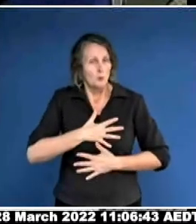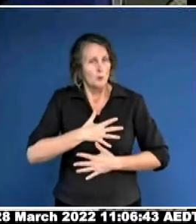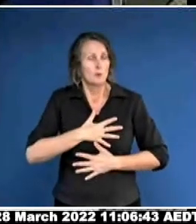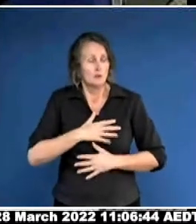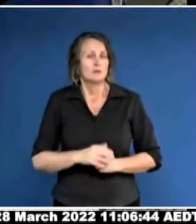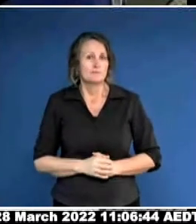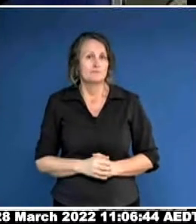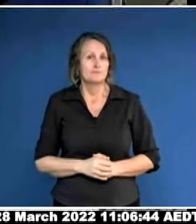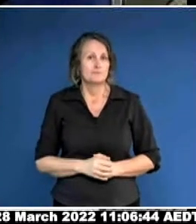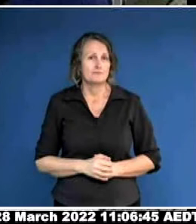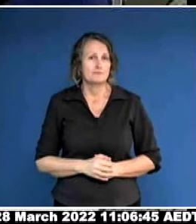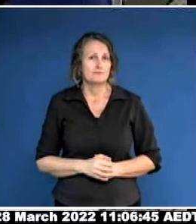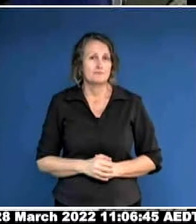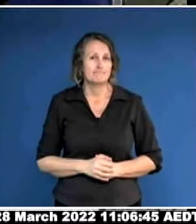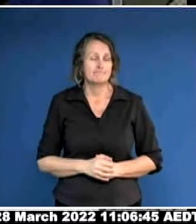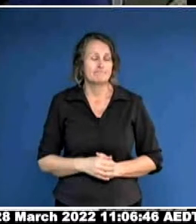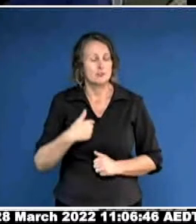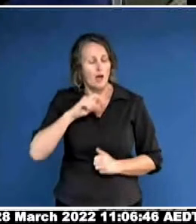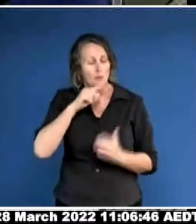warning, I'll continue.